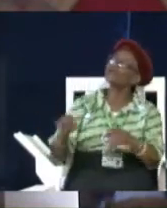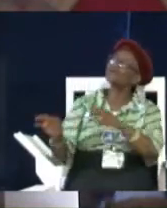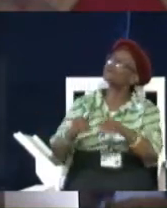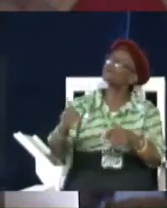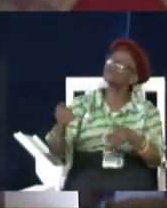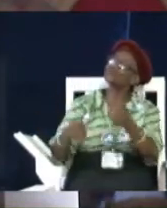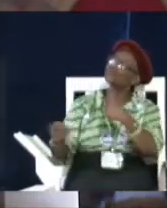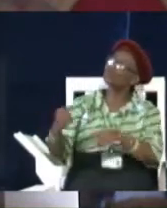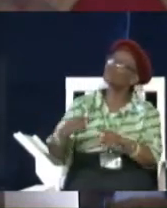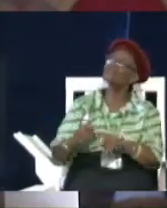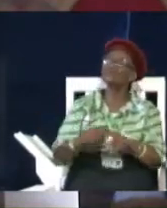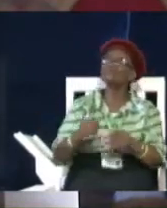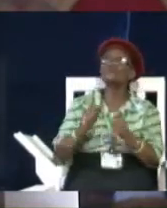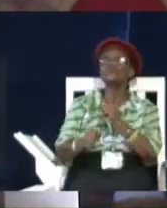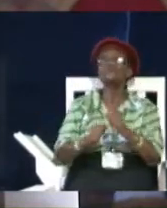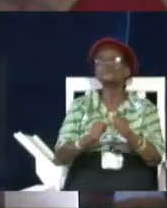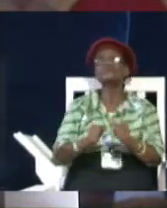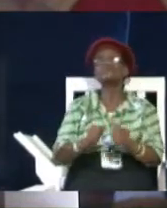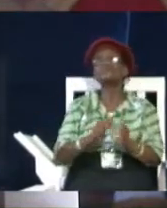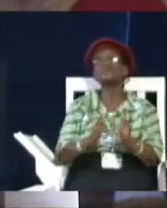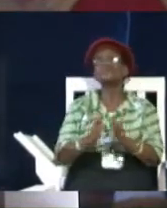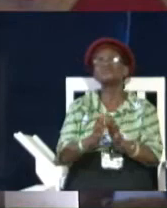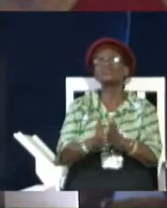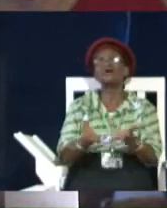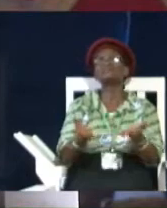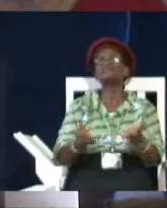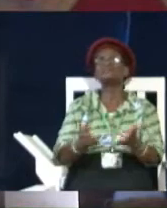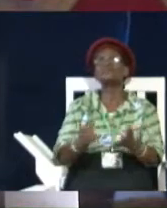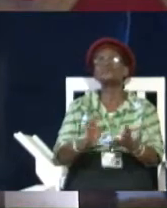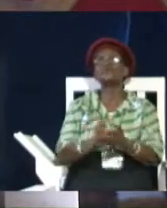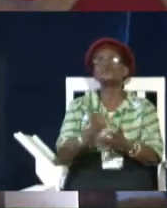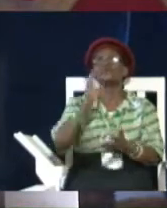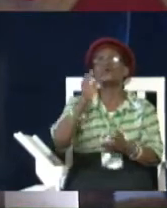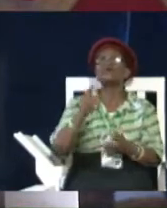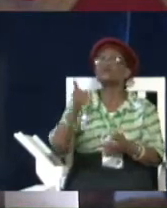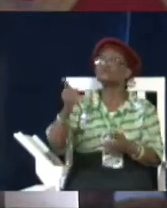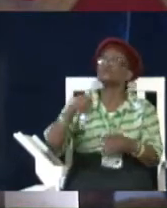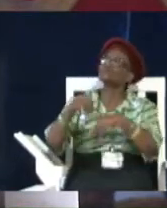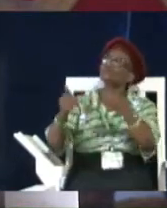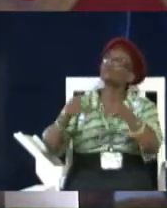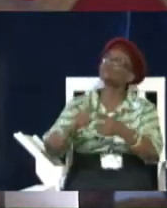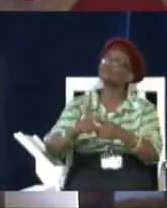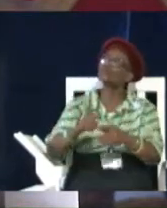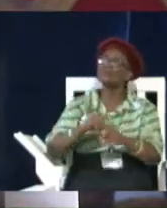go to? But he needed help.